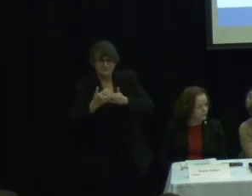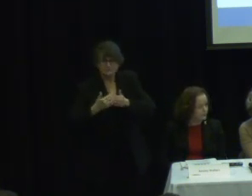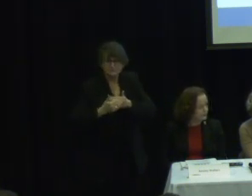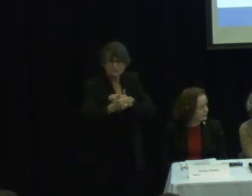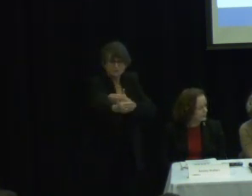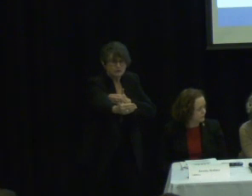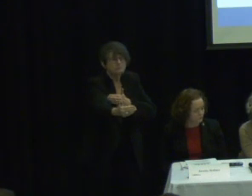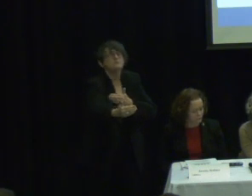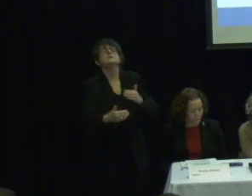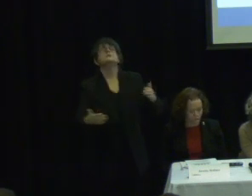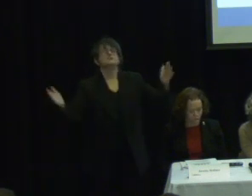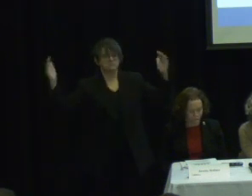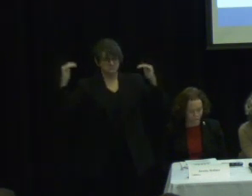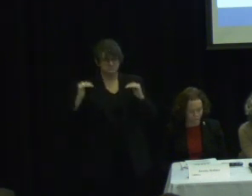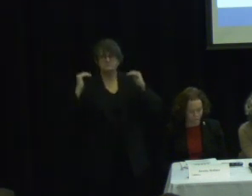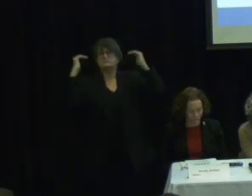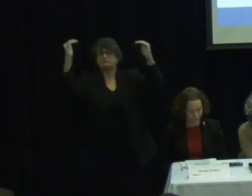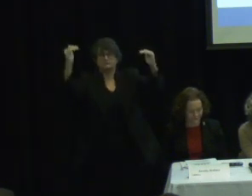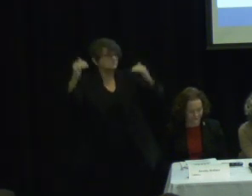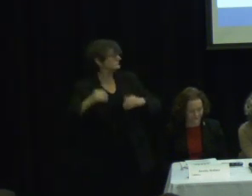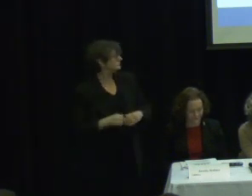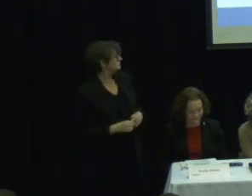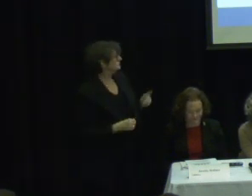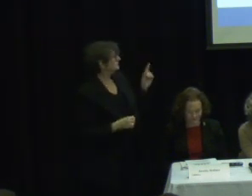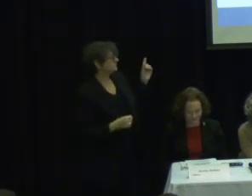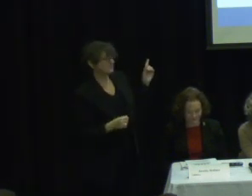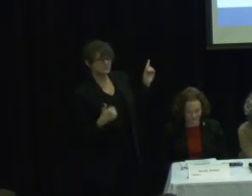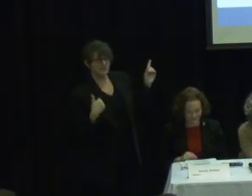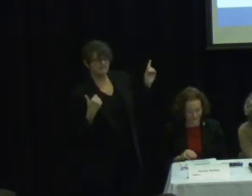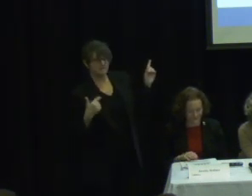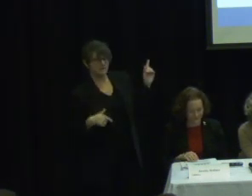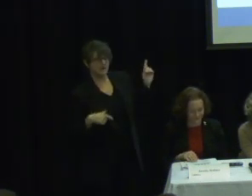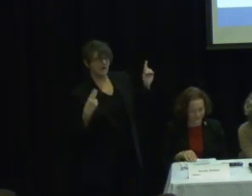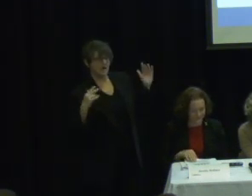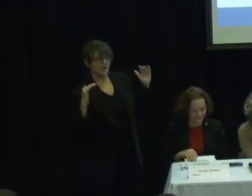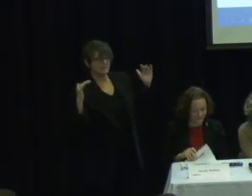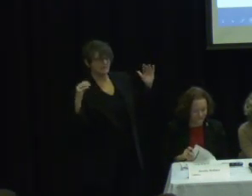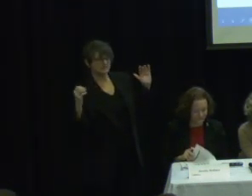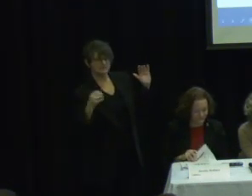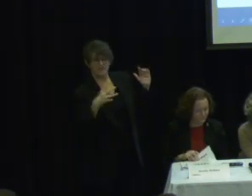my last slide, and we've got others, but it's a high-level slide on